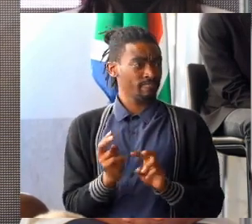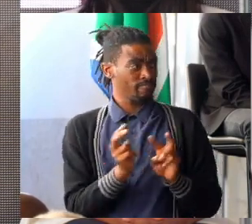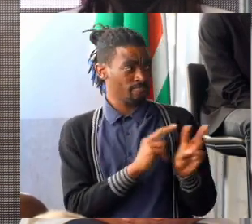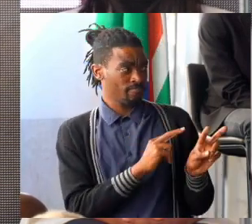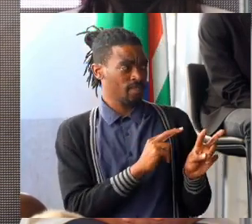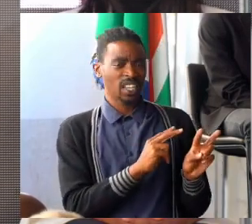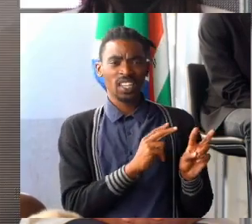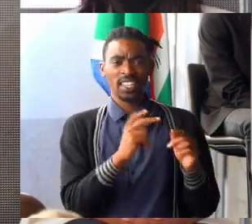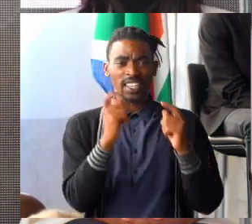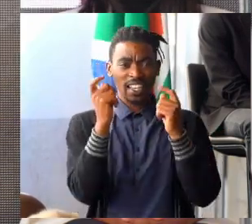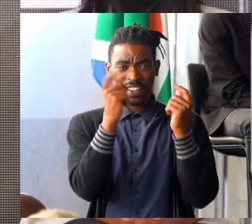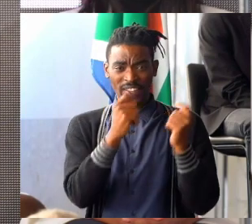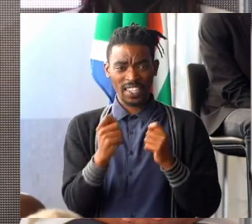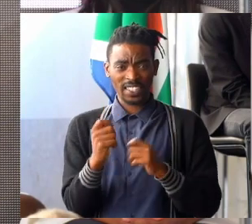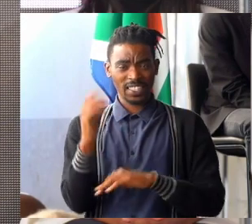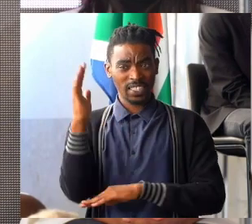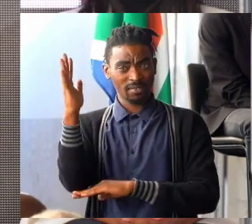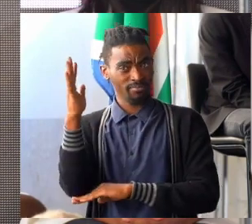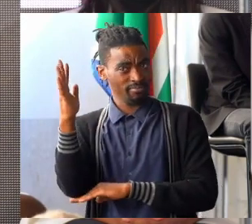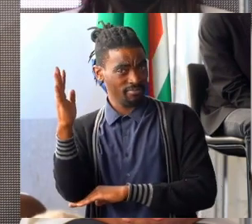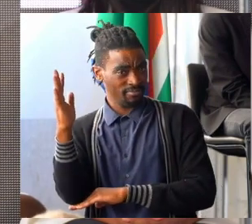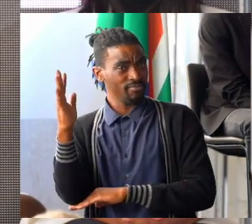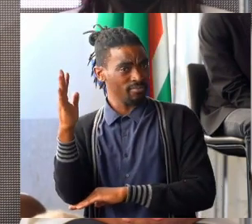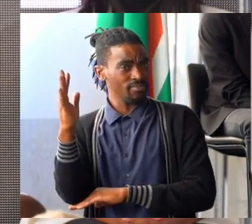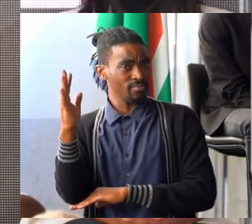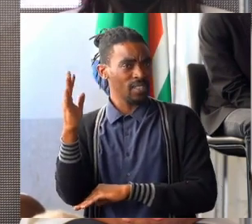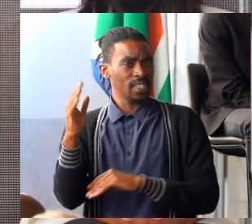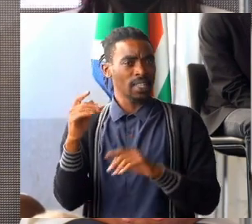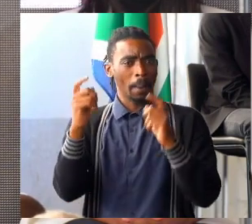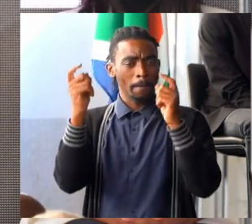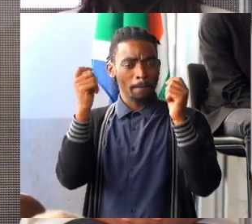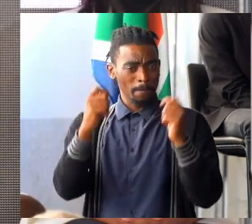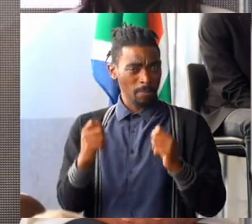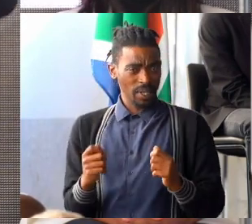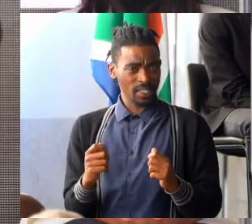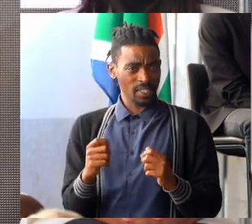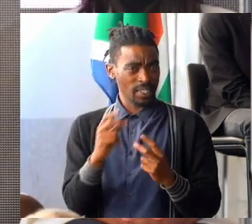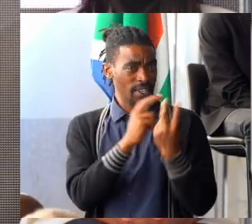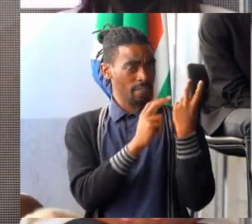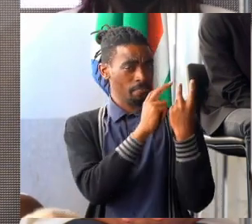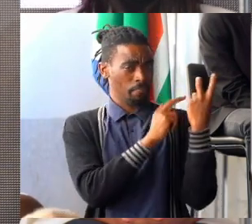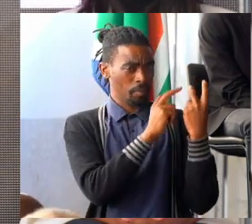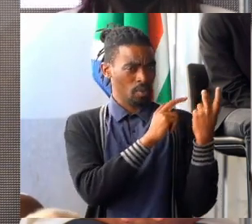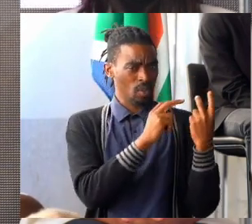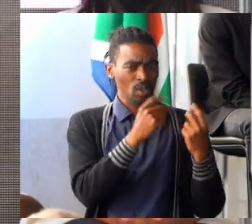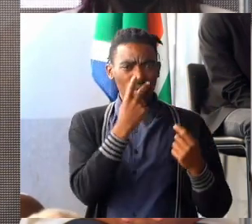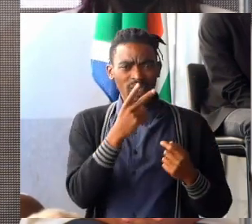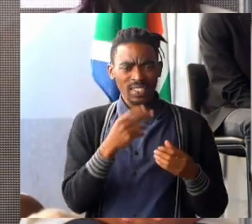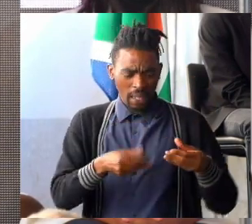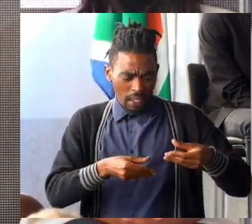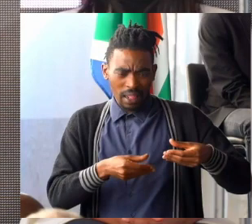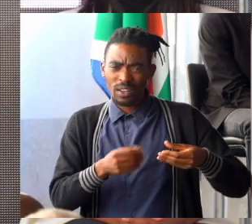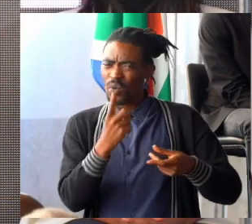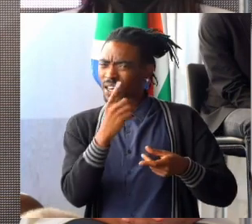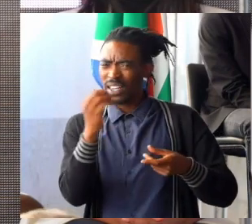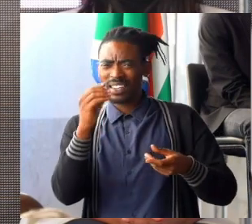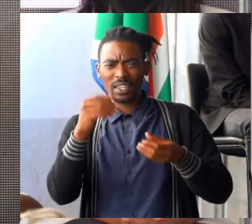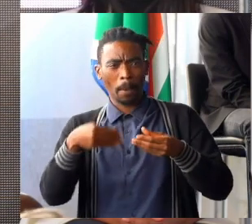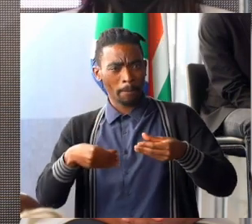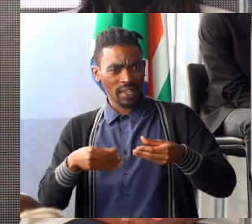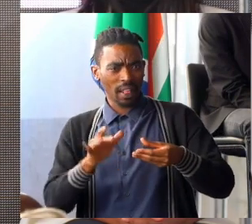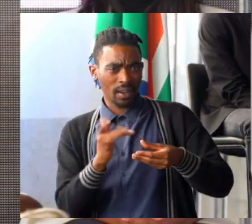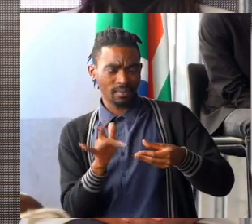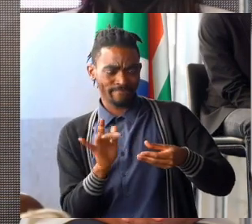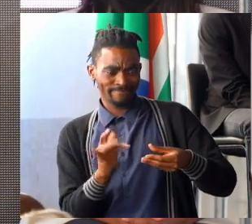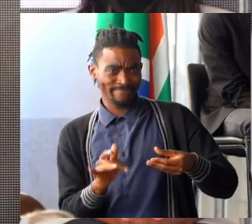finance minister's speech. You can look at what is called the budget review. It's a thicker document. It's a several hundred pages long. Or the